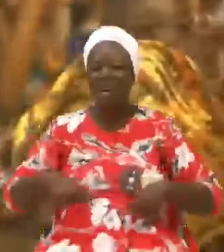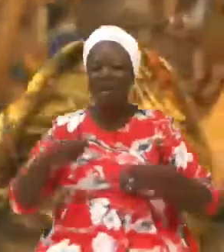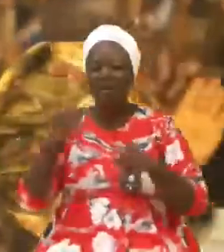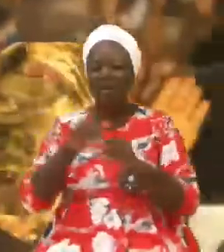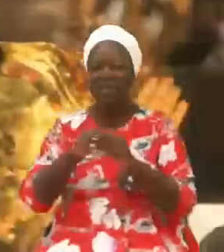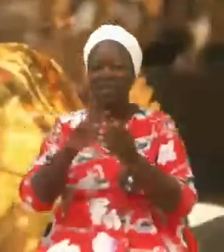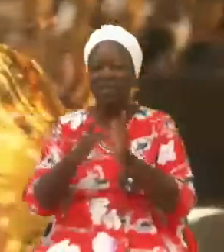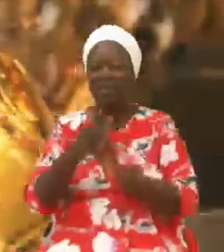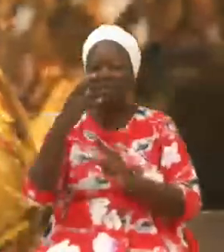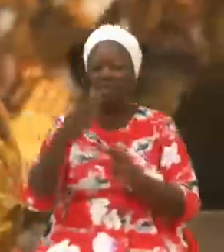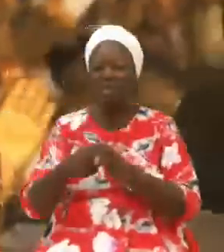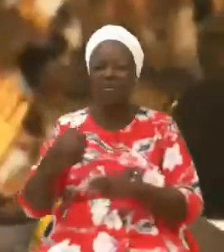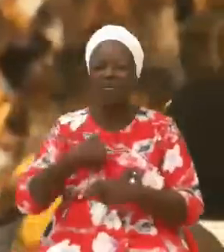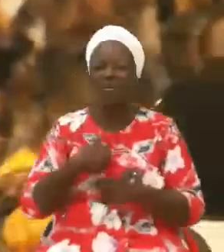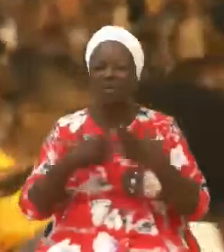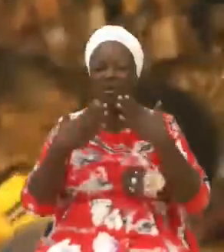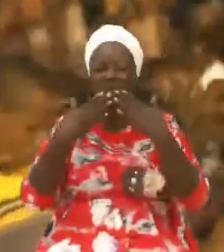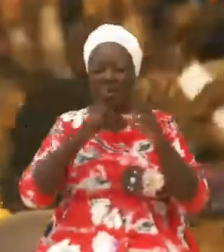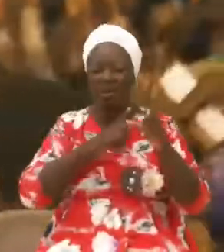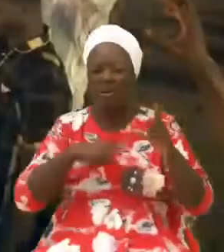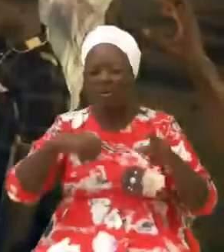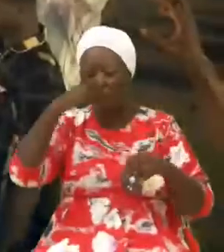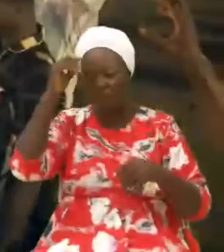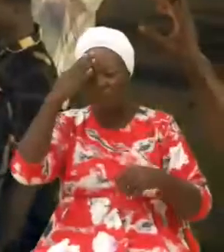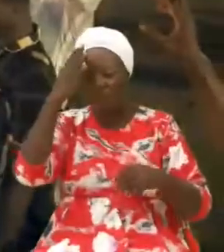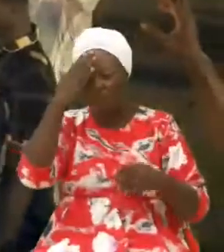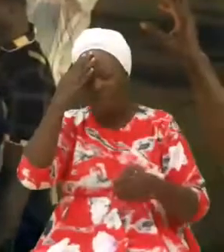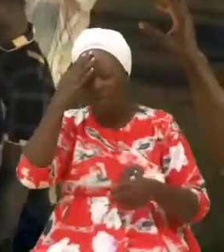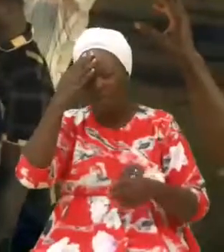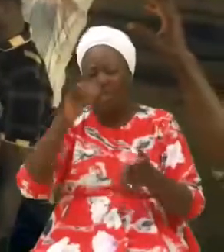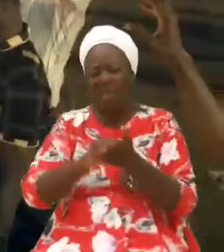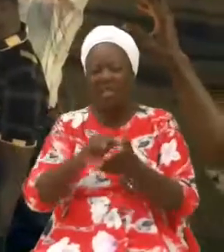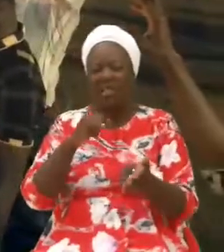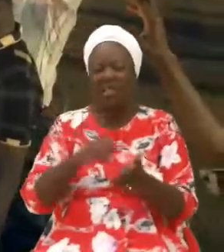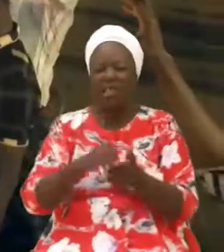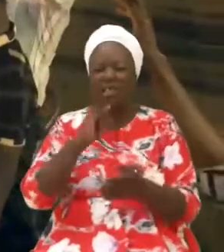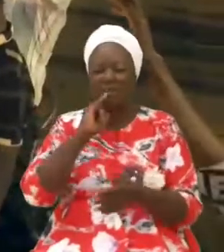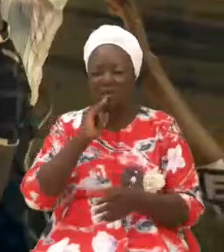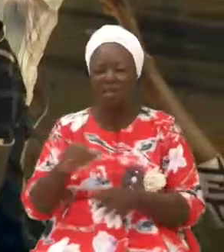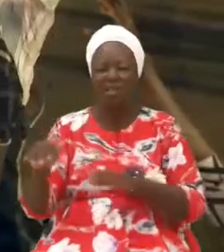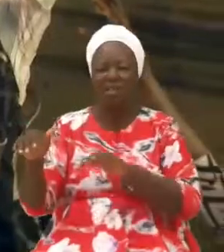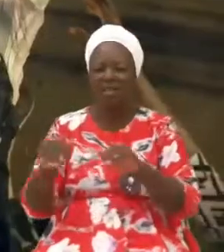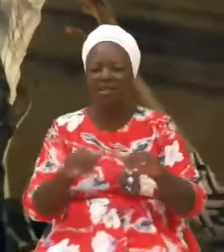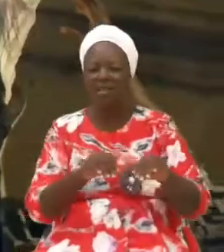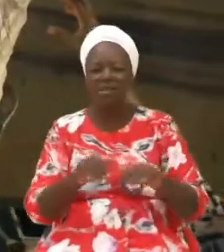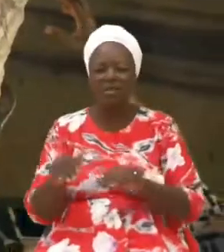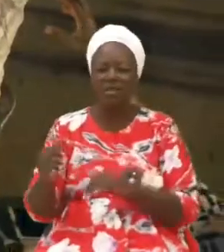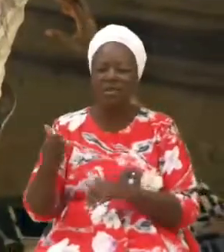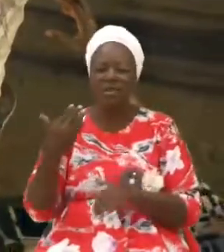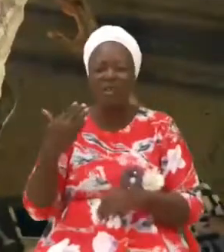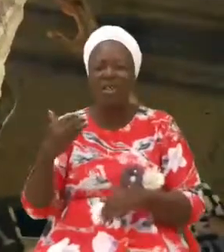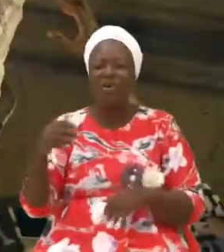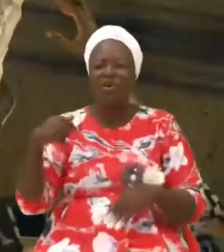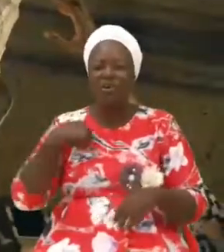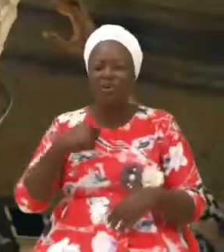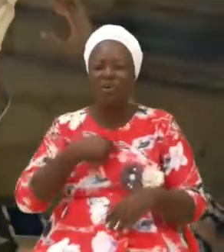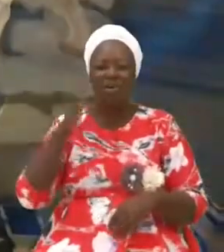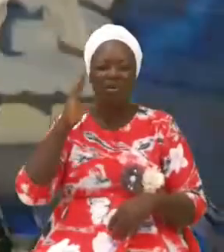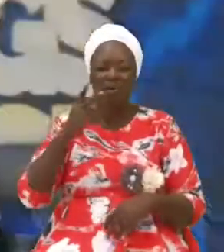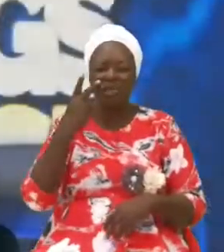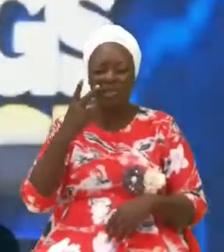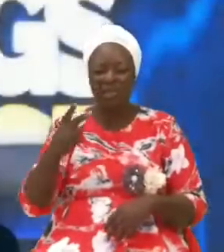power and your miracle in every life. We thank you, Lord, because we know it is